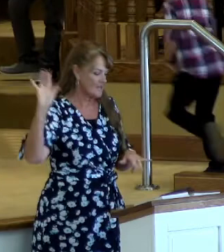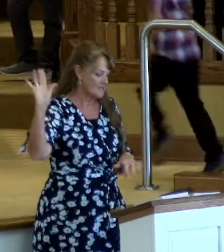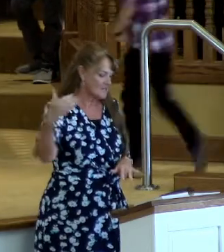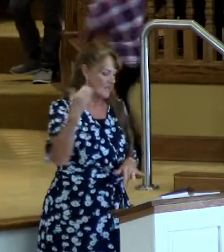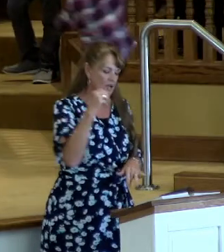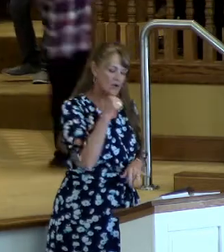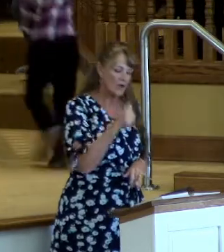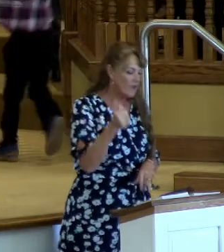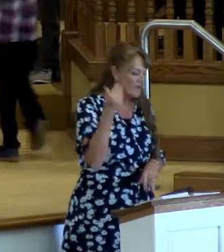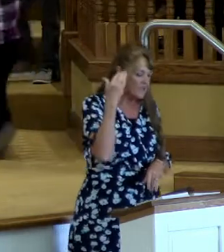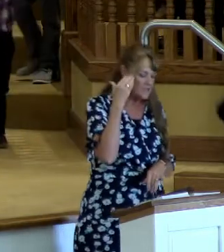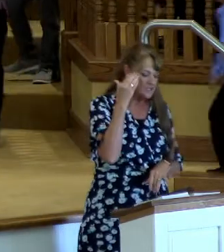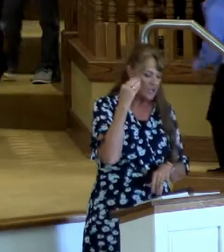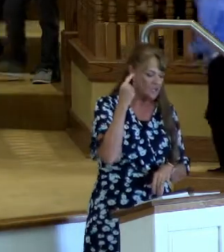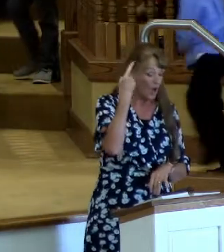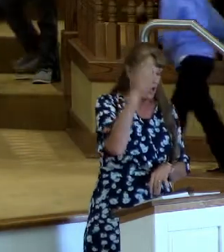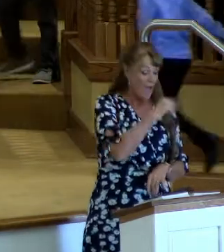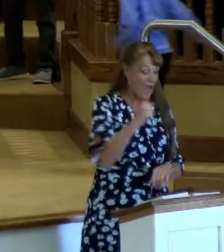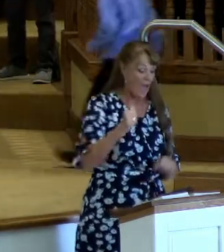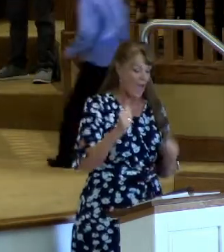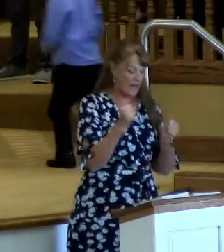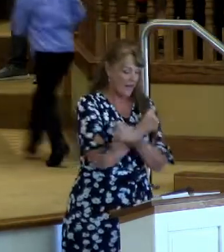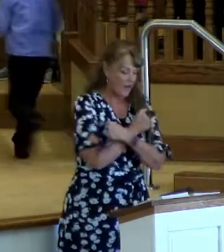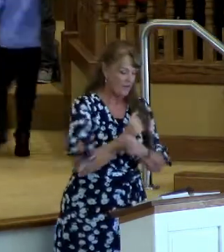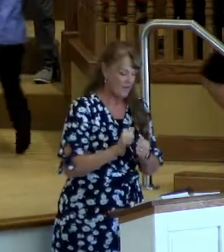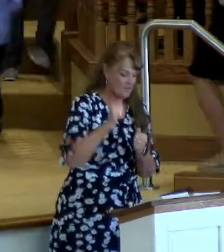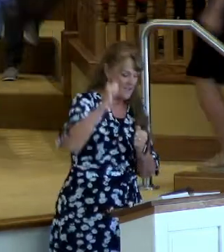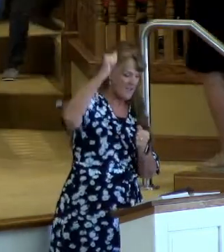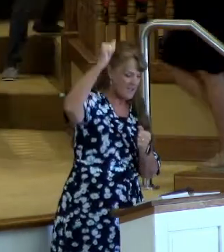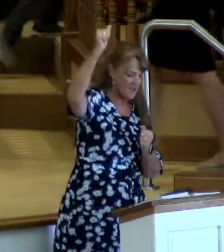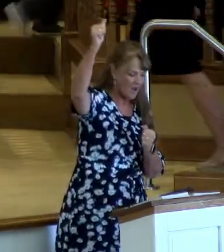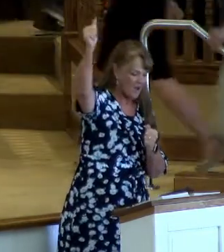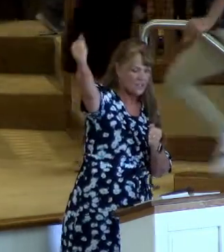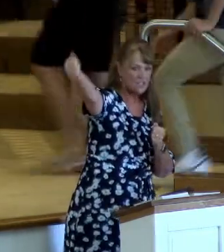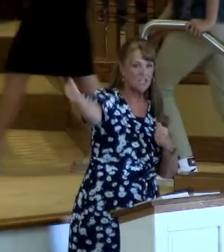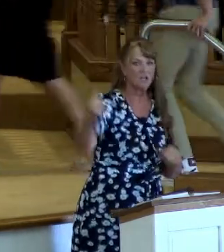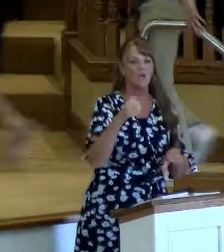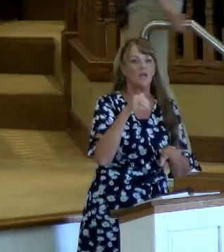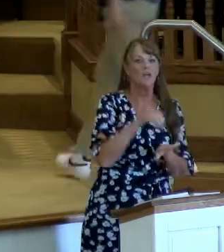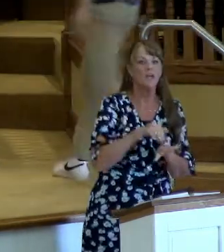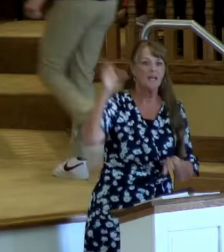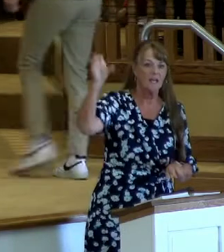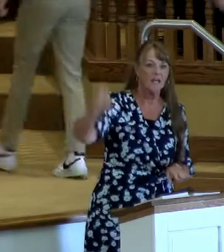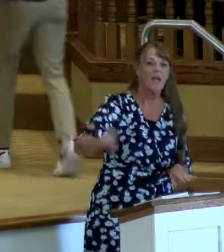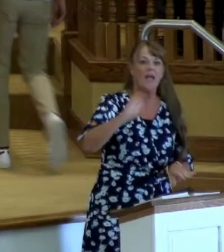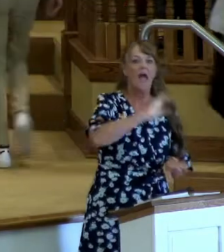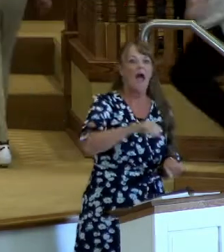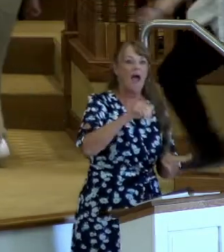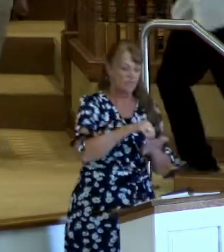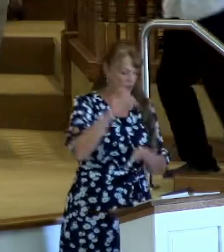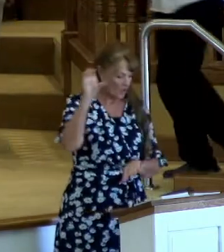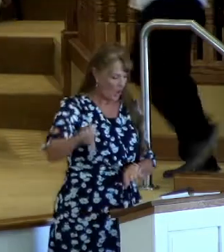Amazing pity, grace unknown, and love beyond degree.